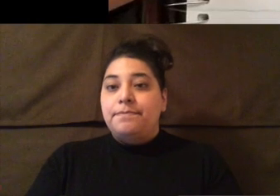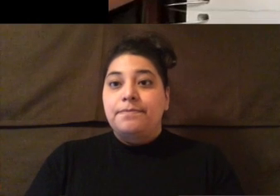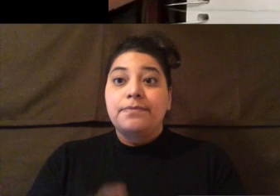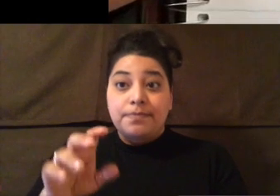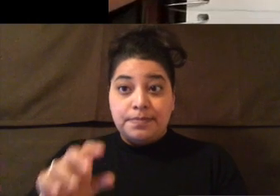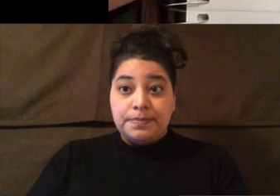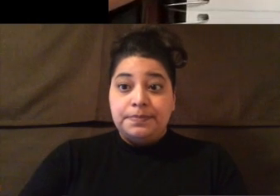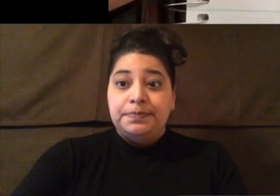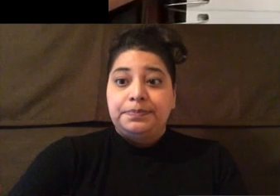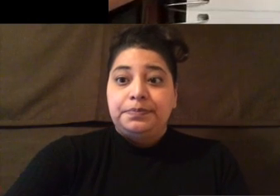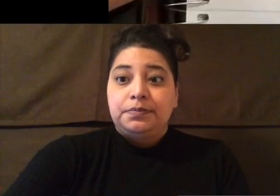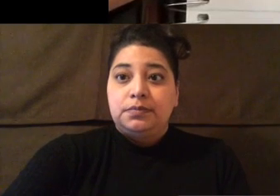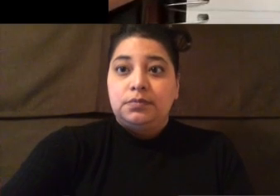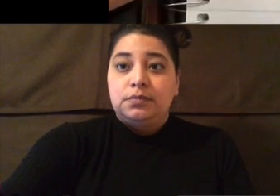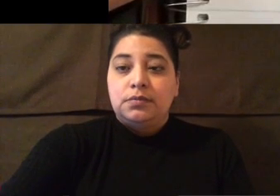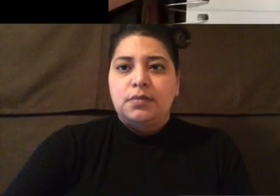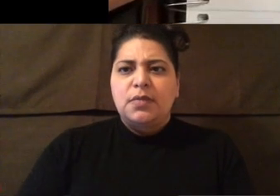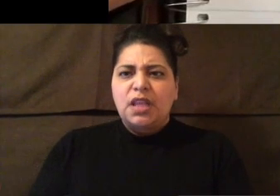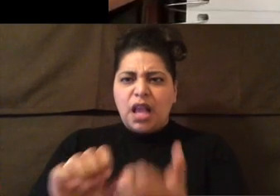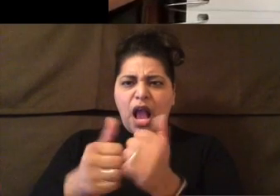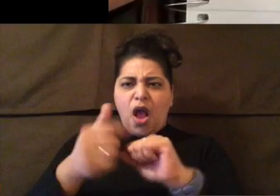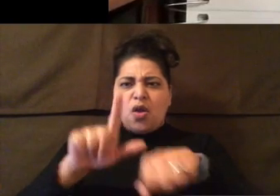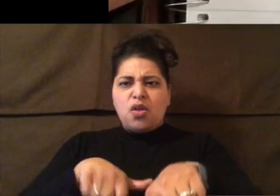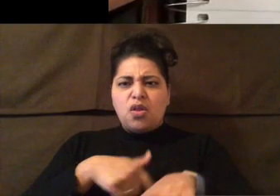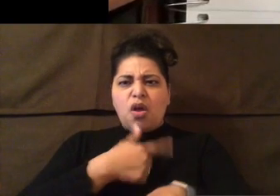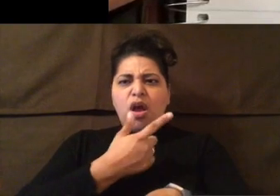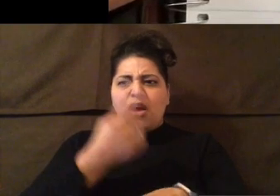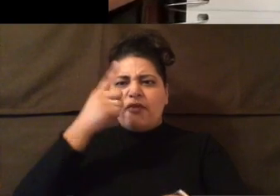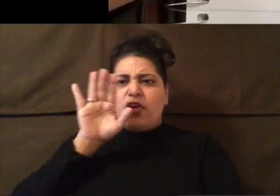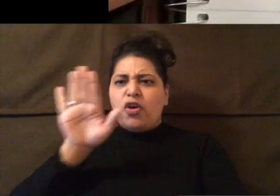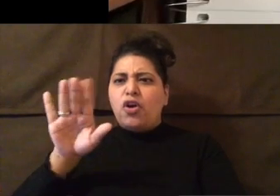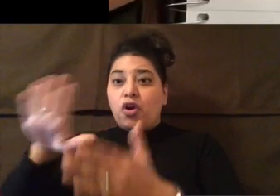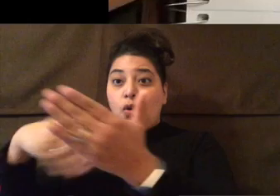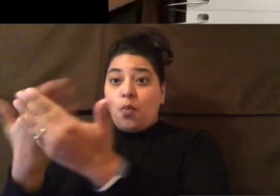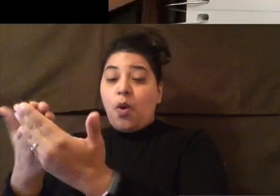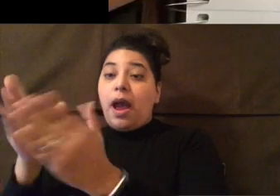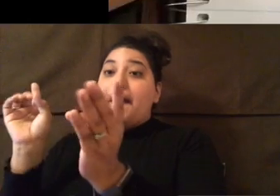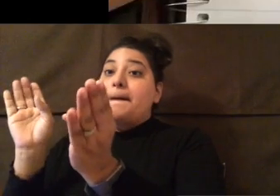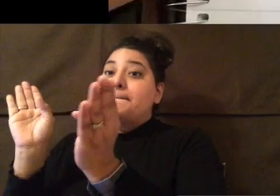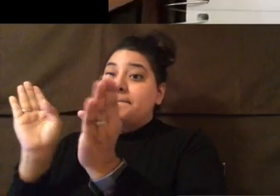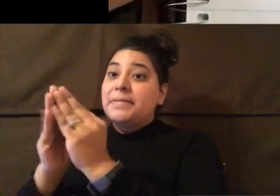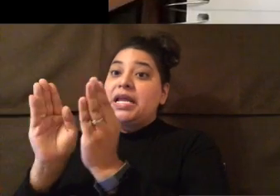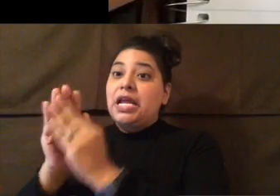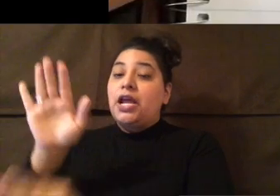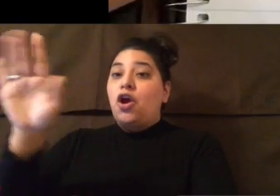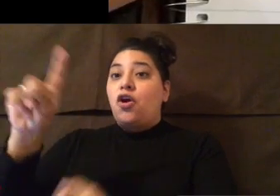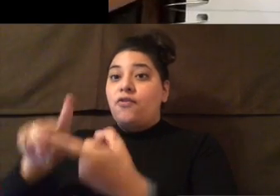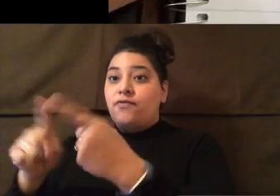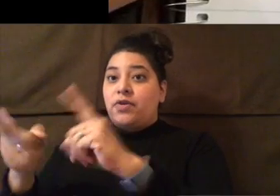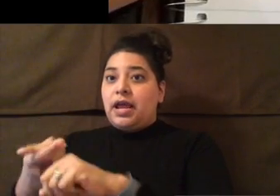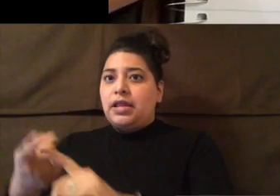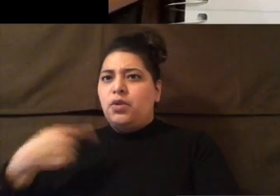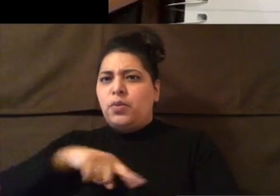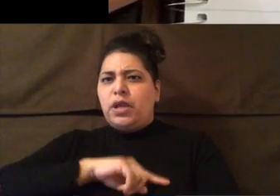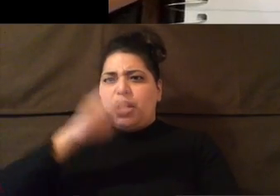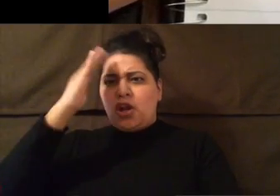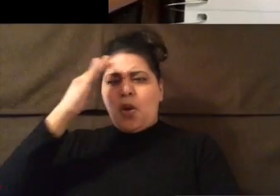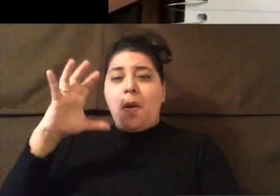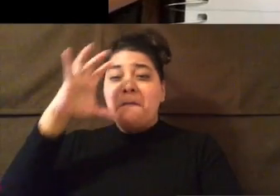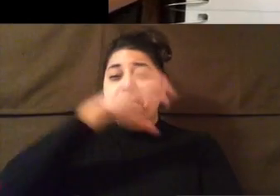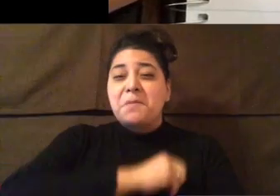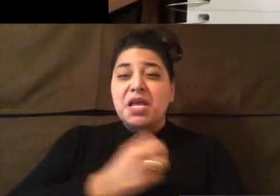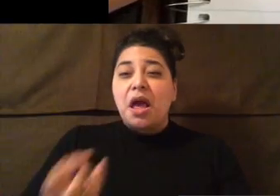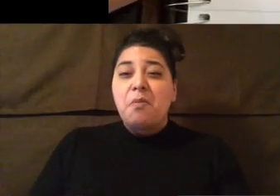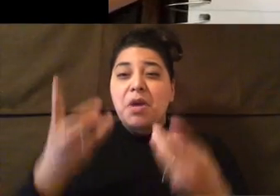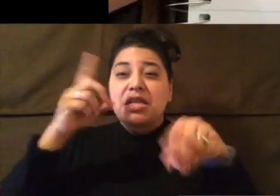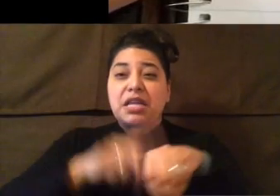is 3:42. Okay. How long does it take her to meet her friends? So we know that we are missing the